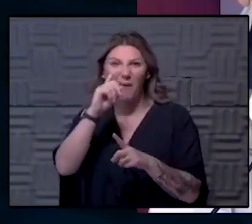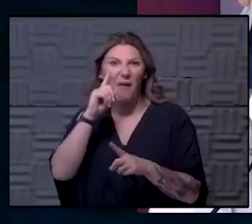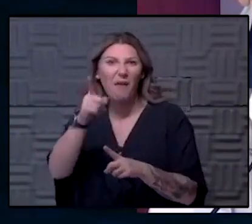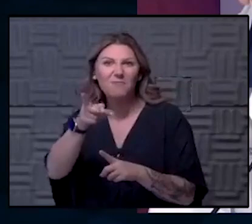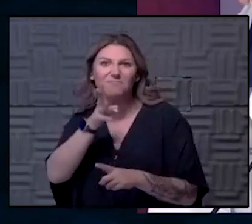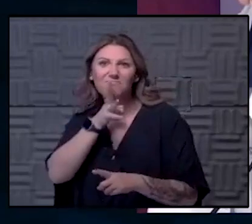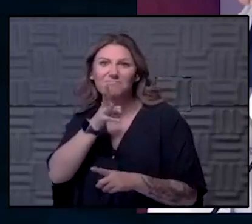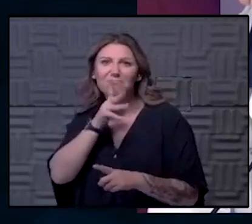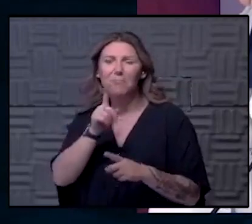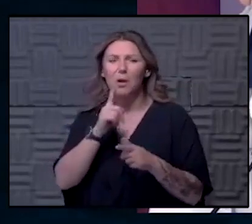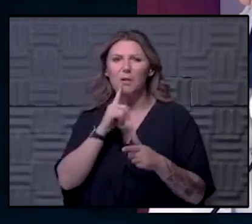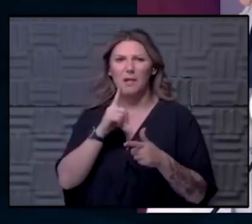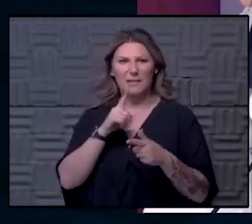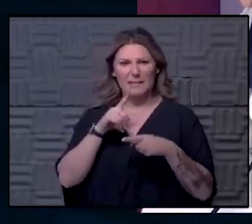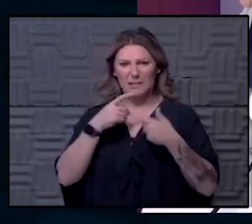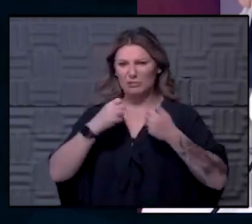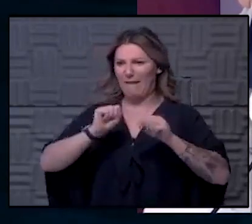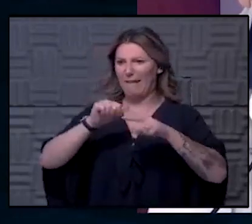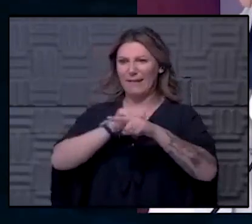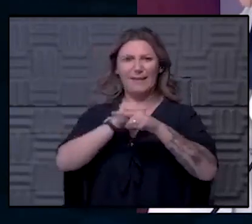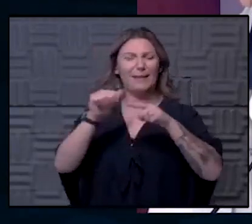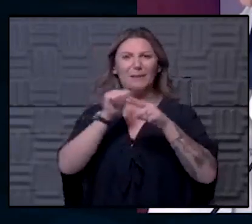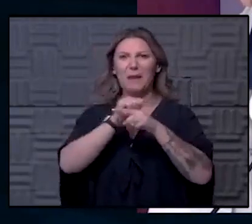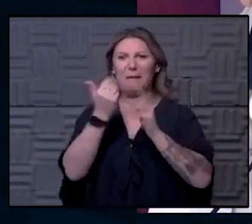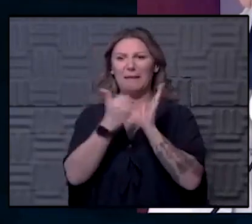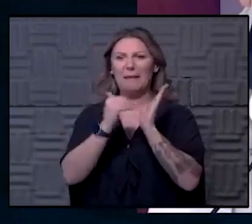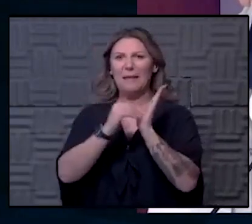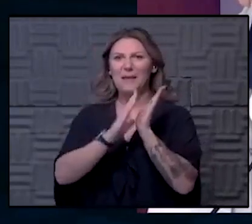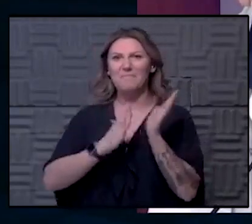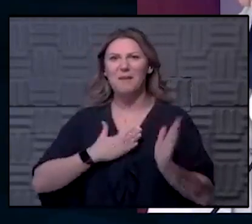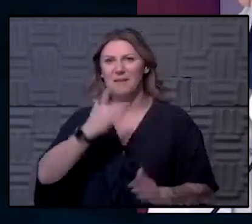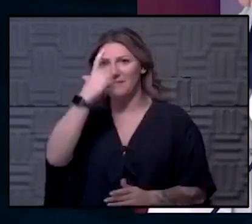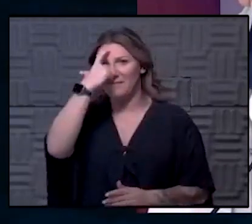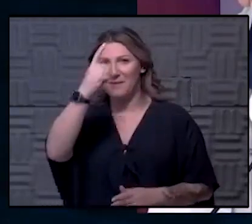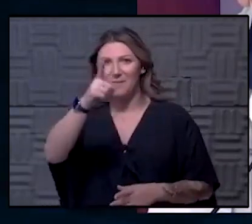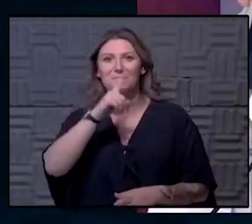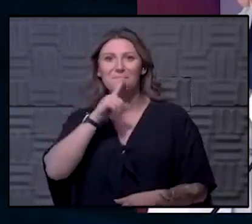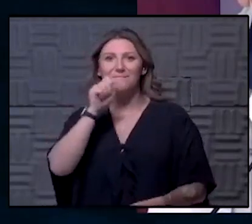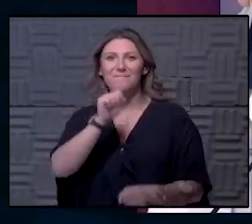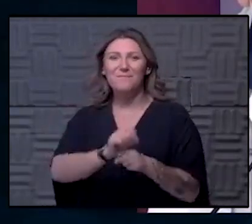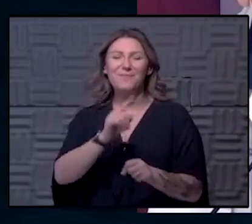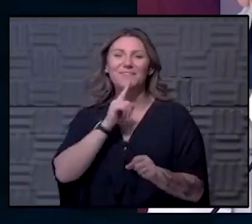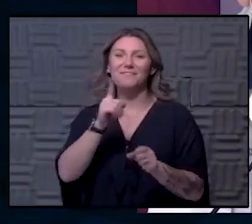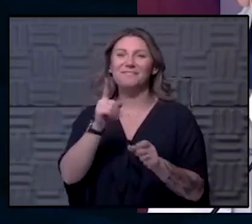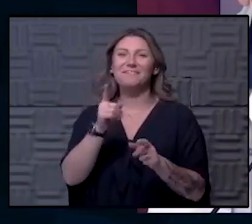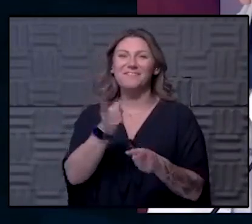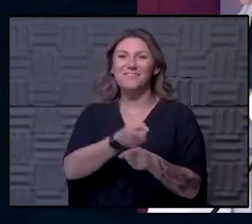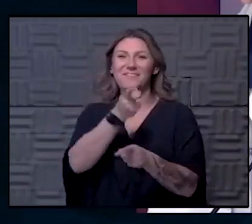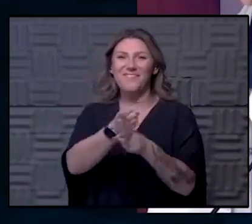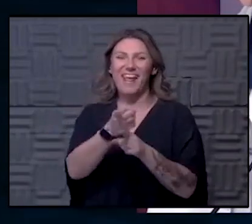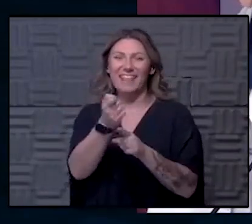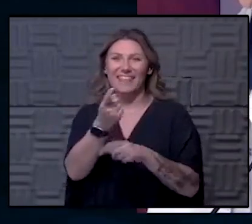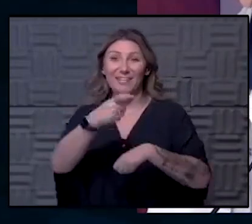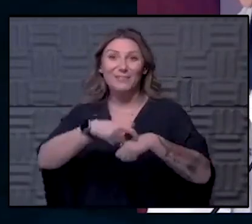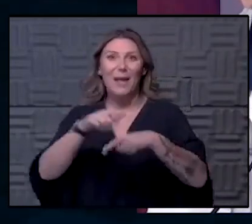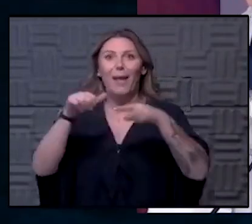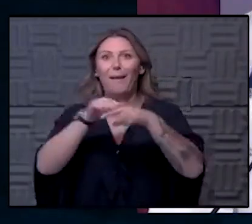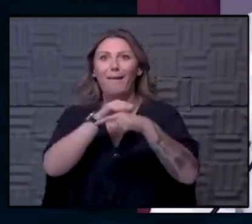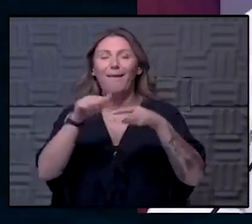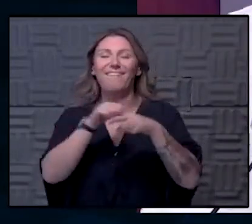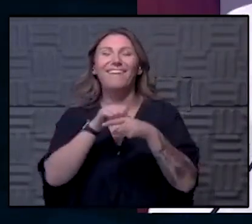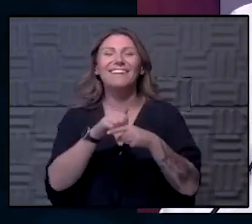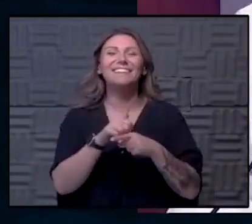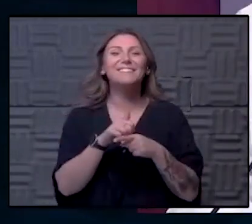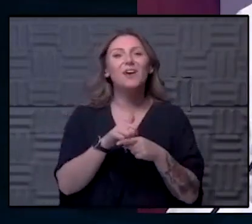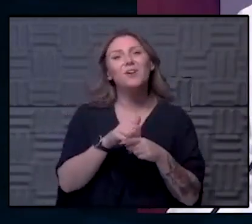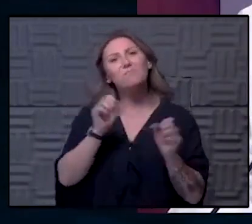to rehearse that in my mind. I'm glad you said it just now. You've confirmed I finally got it right after a little bit of time. So talk to us a little bit about